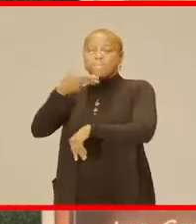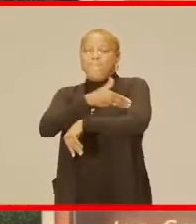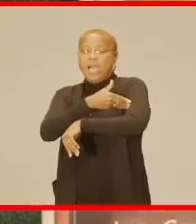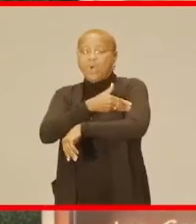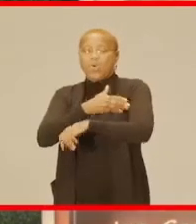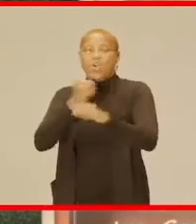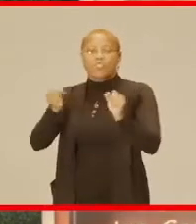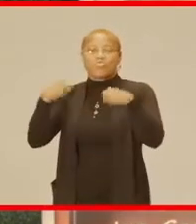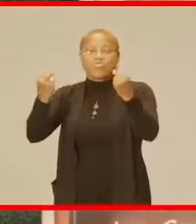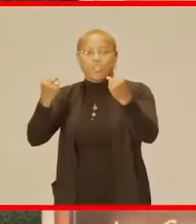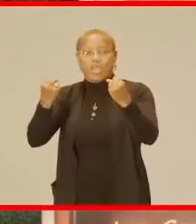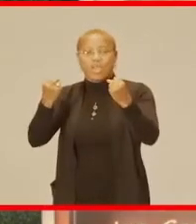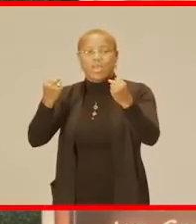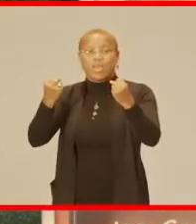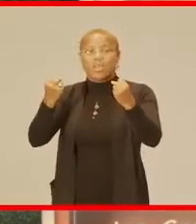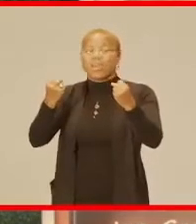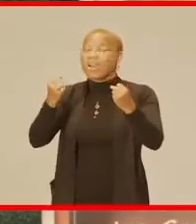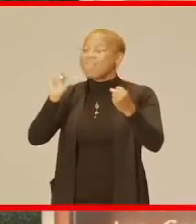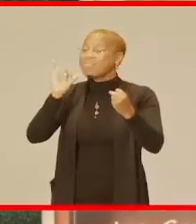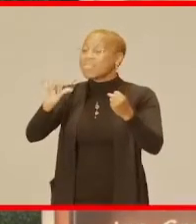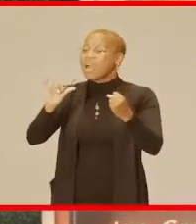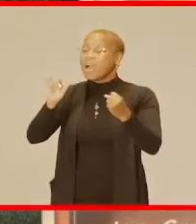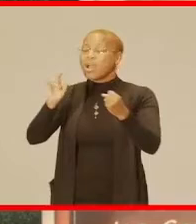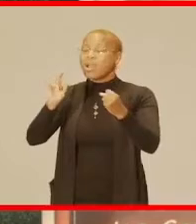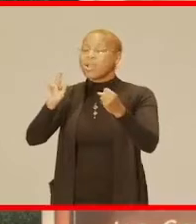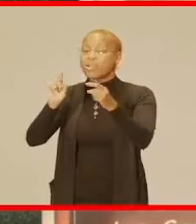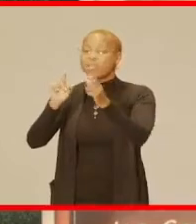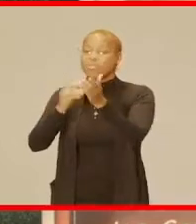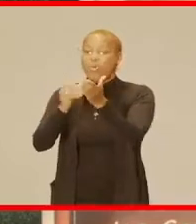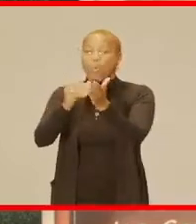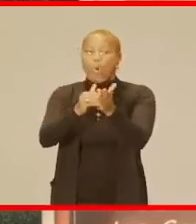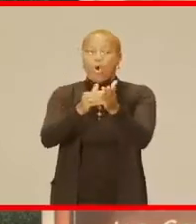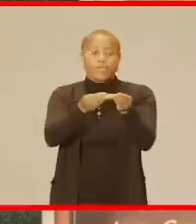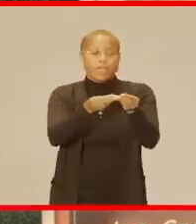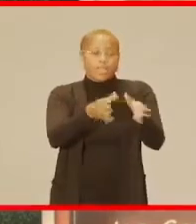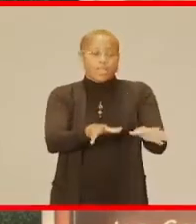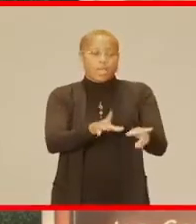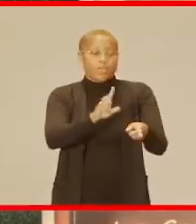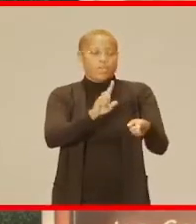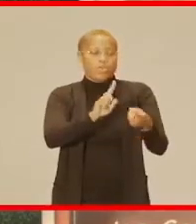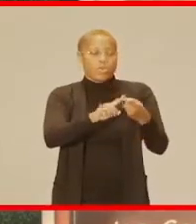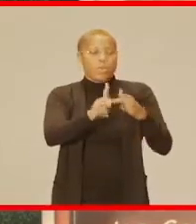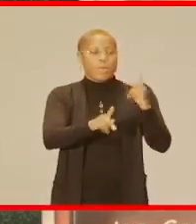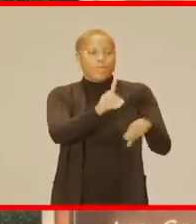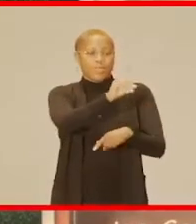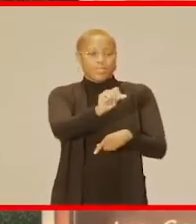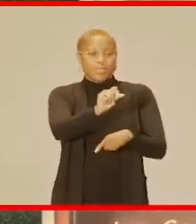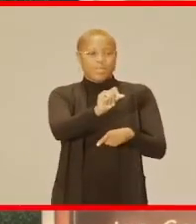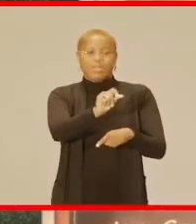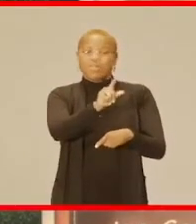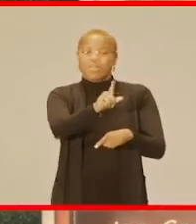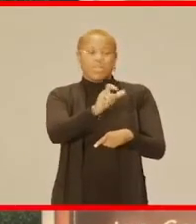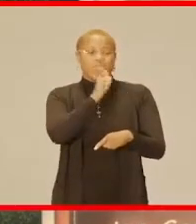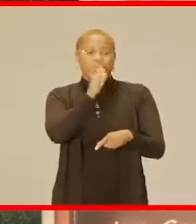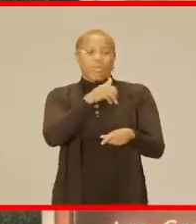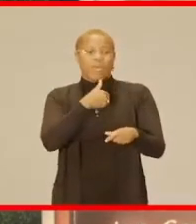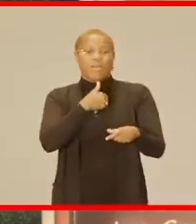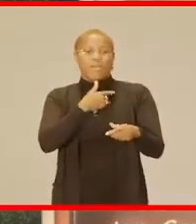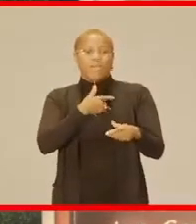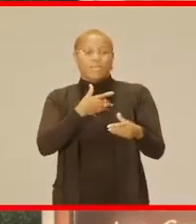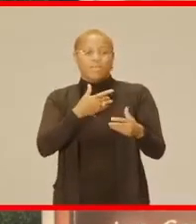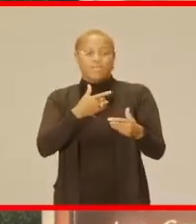and something that is often lacking to people with disabilities in the world is that power that they have and that strength that they